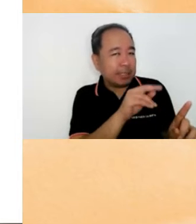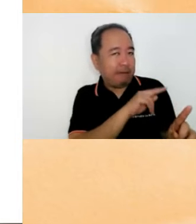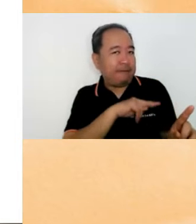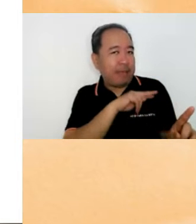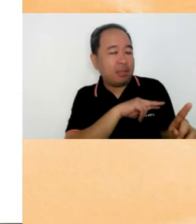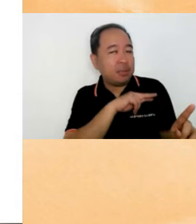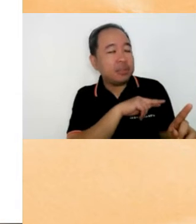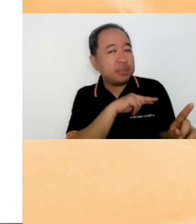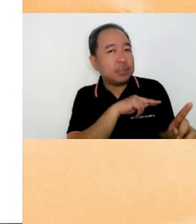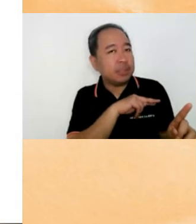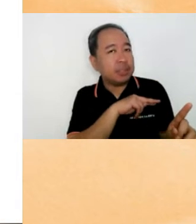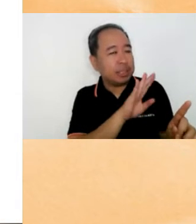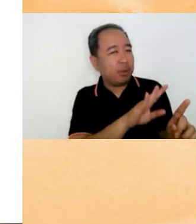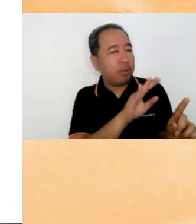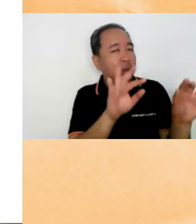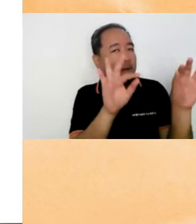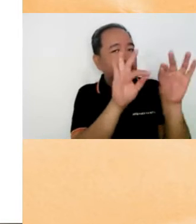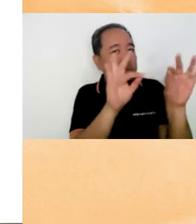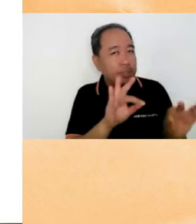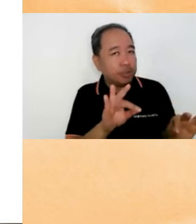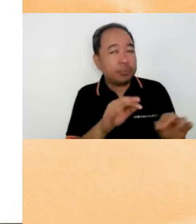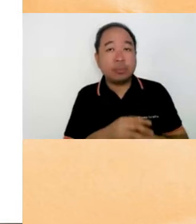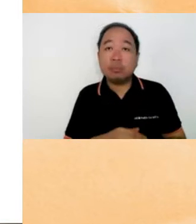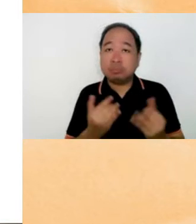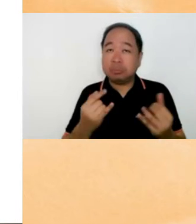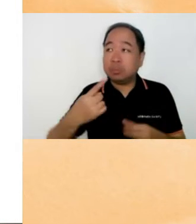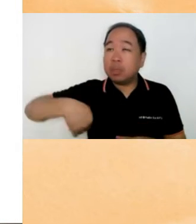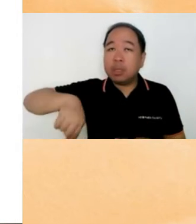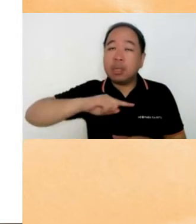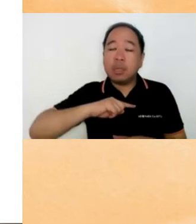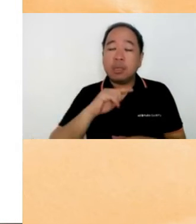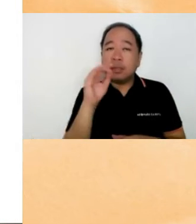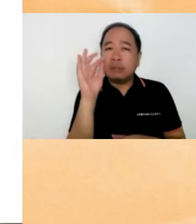we as Filipinos tend to